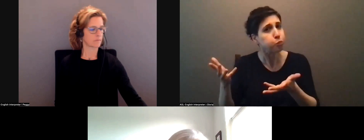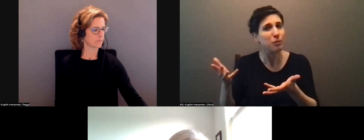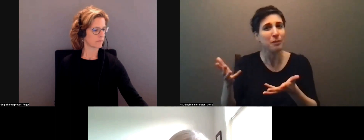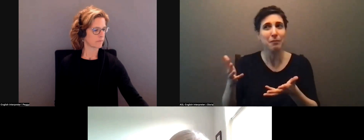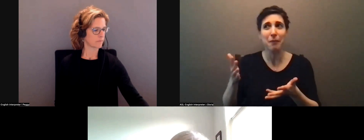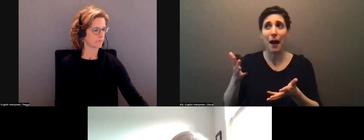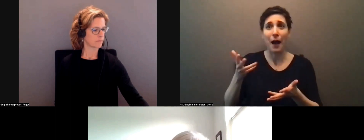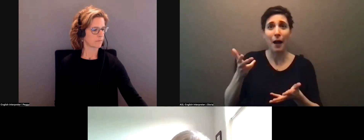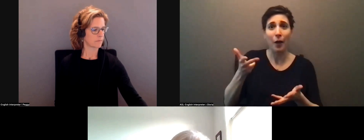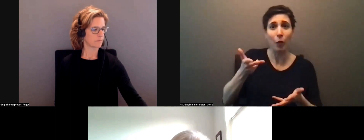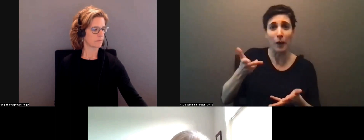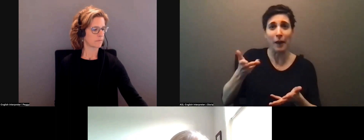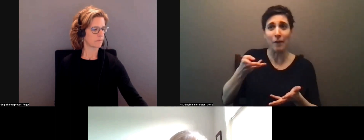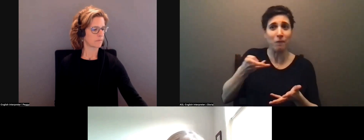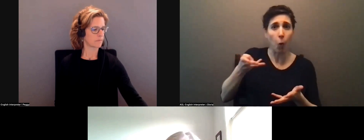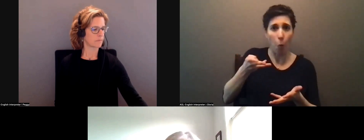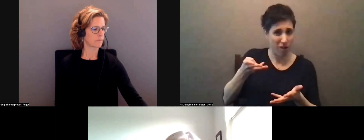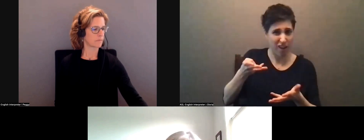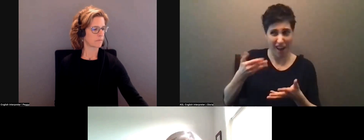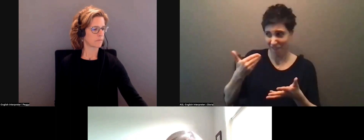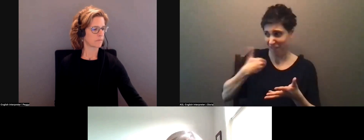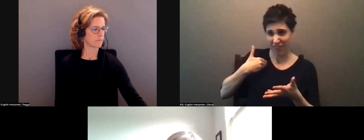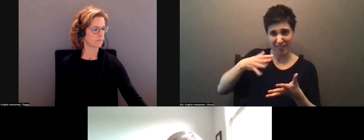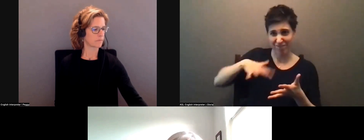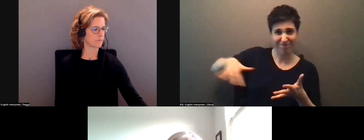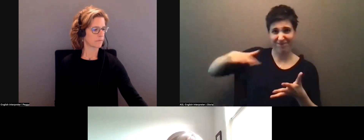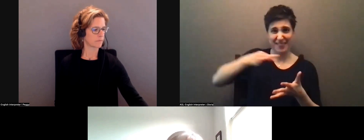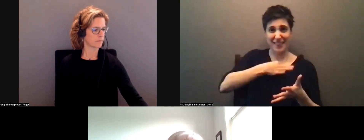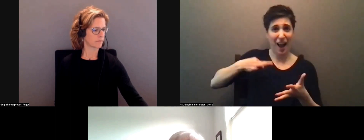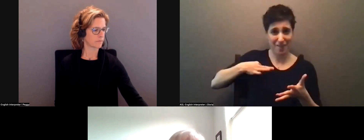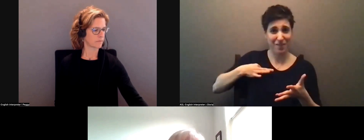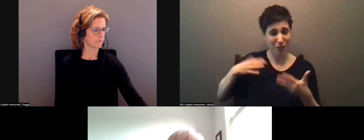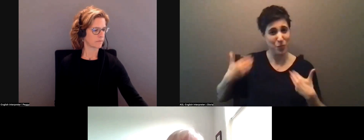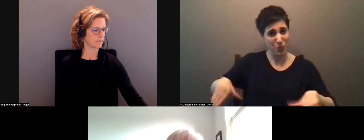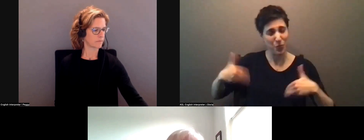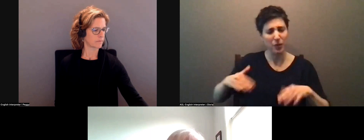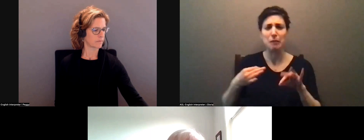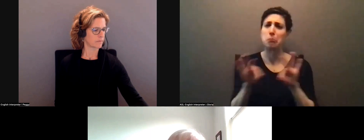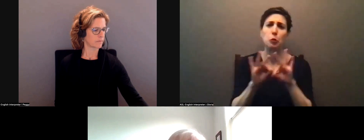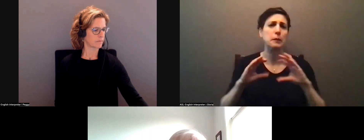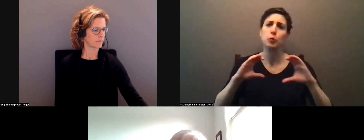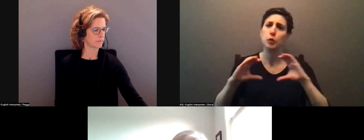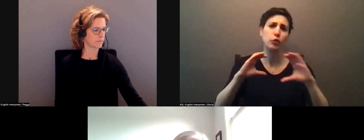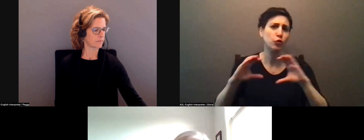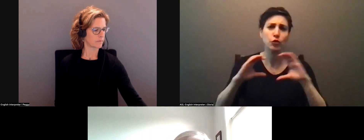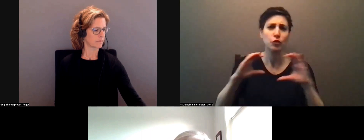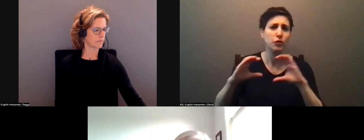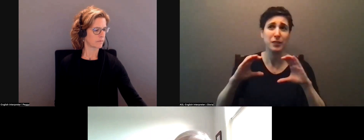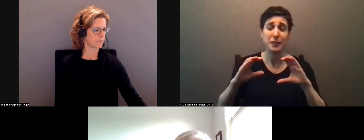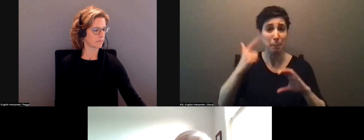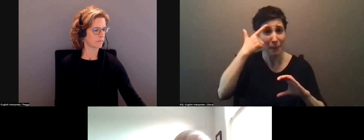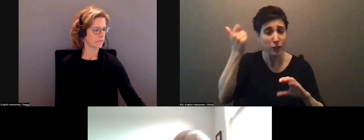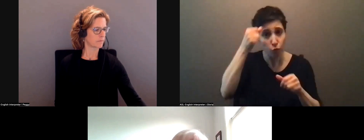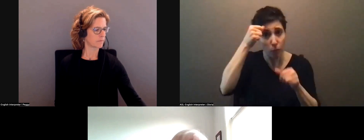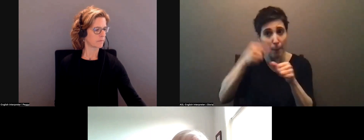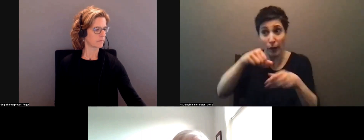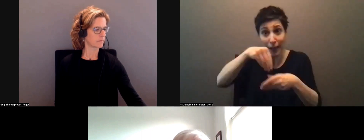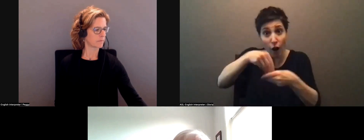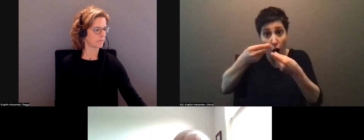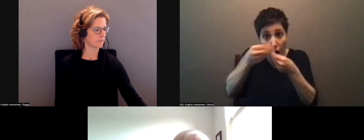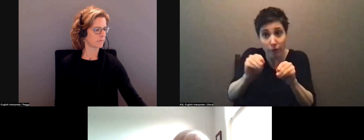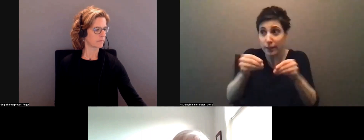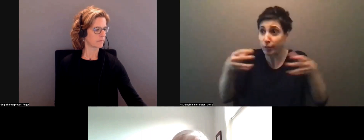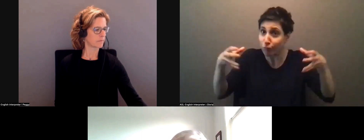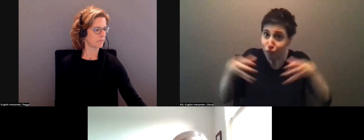or 2 of us. So that piece, that communication piece, when you're not together in person and able